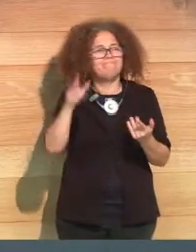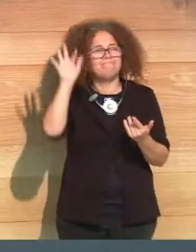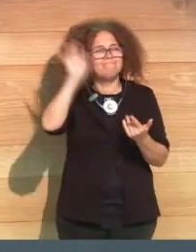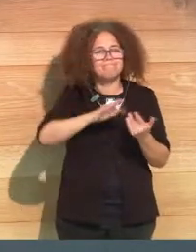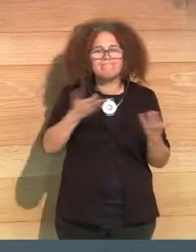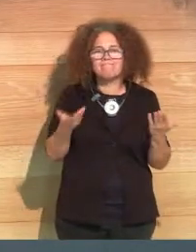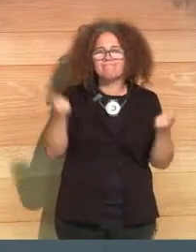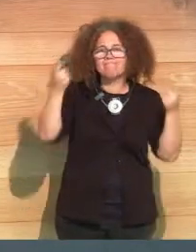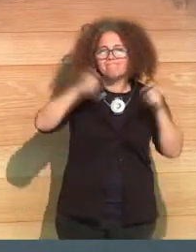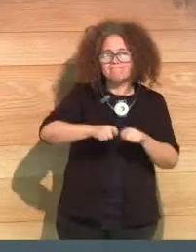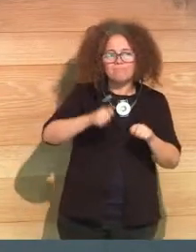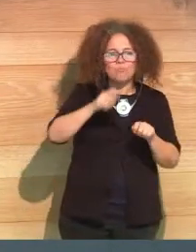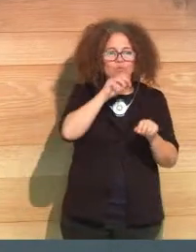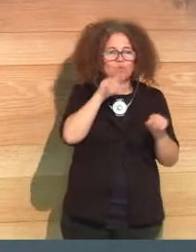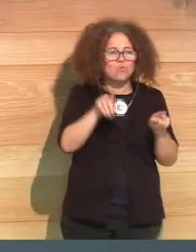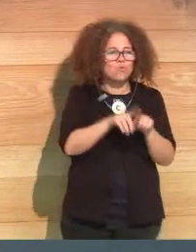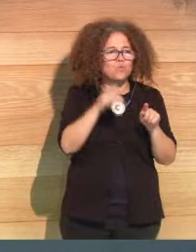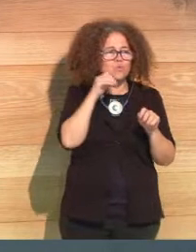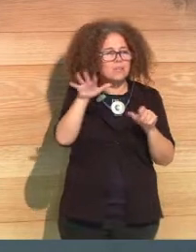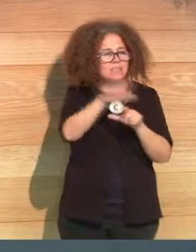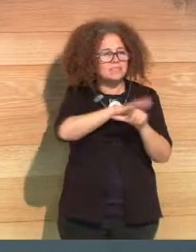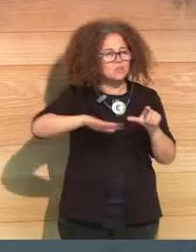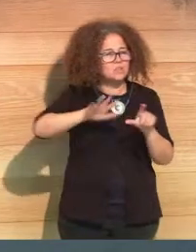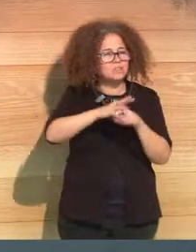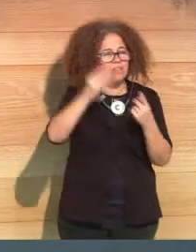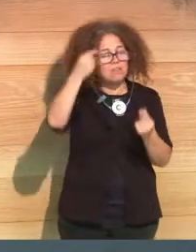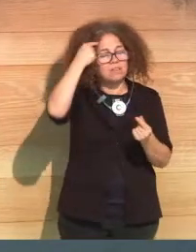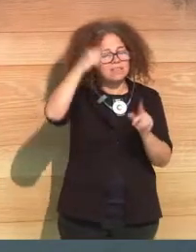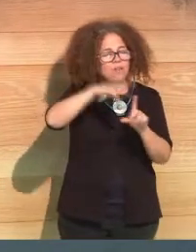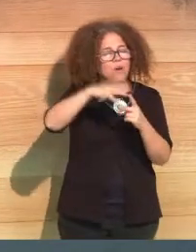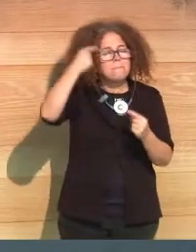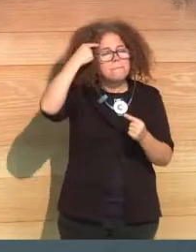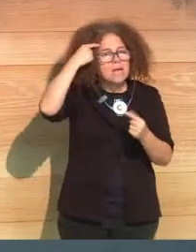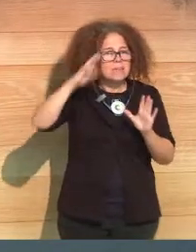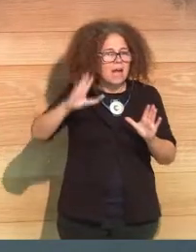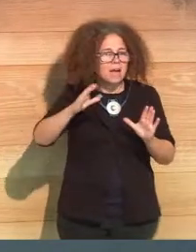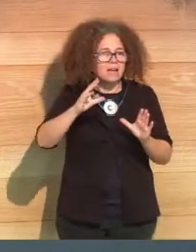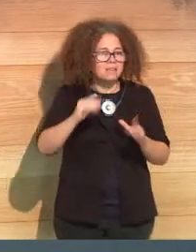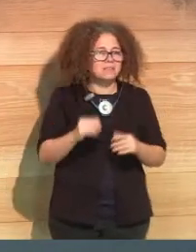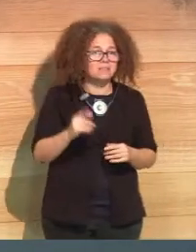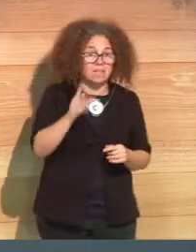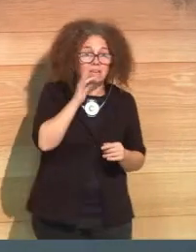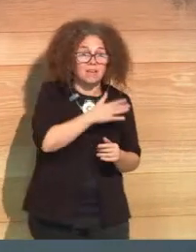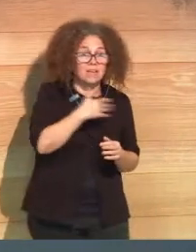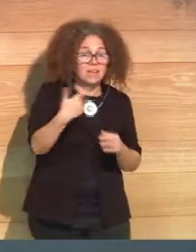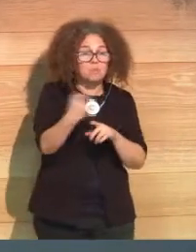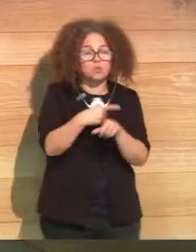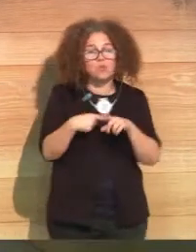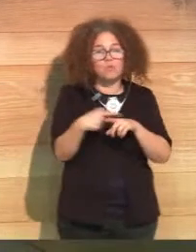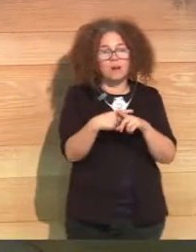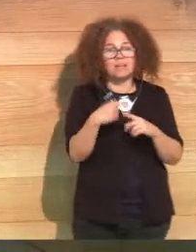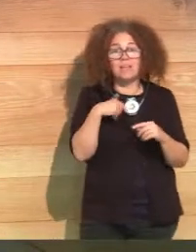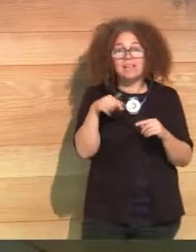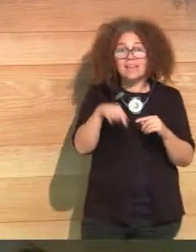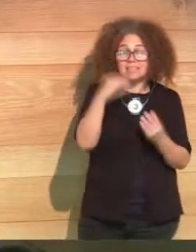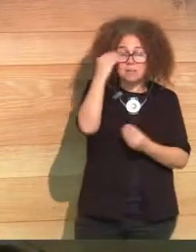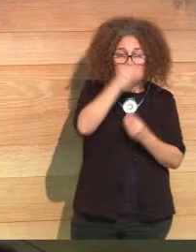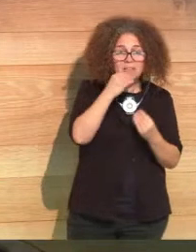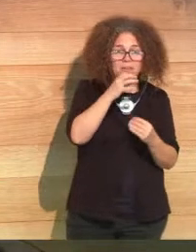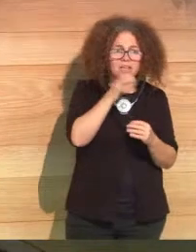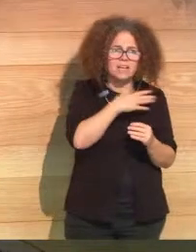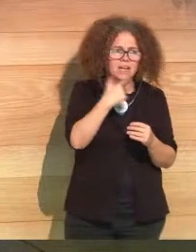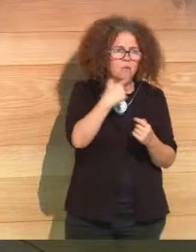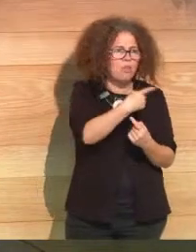It's more of a state of mind, and I think we somehow share this state of mind, and we're really thankful to you and all the foundation